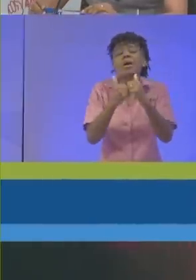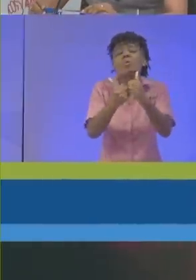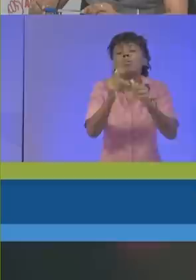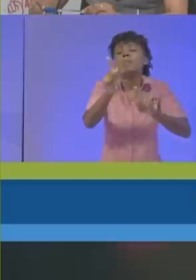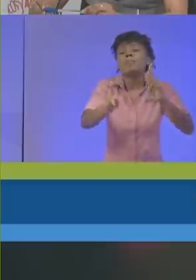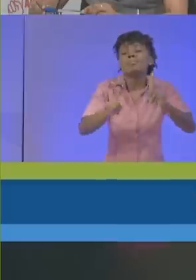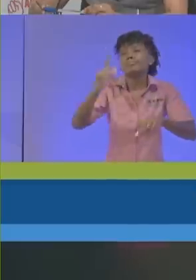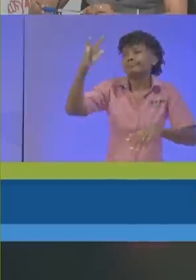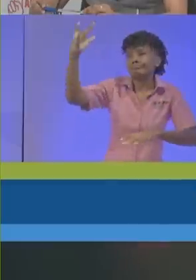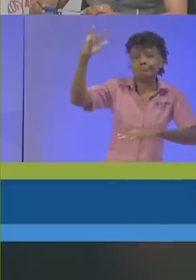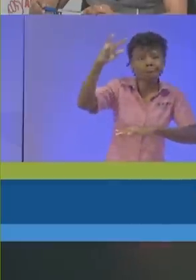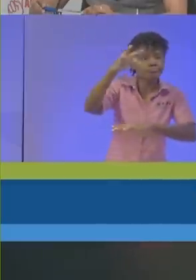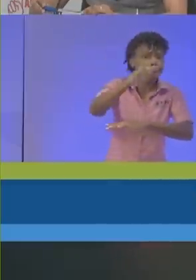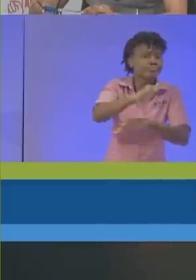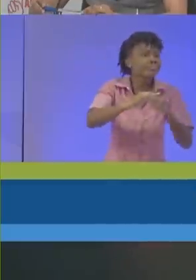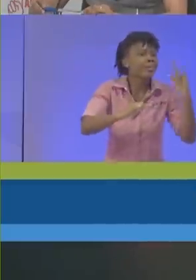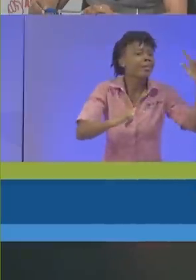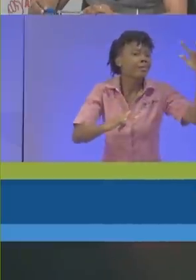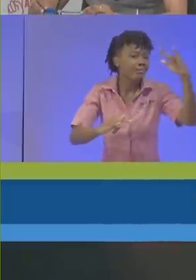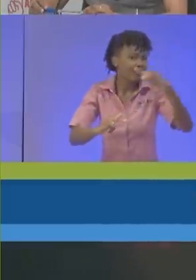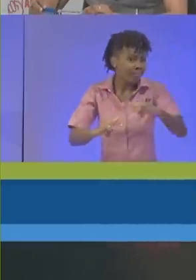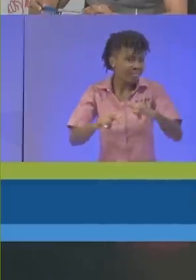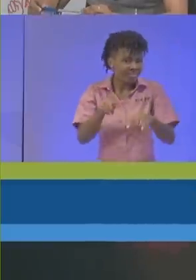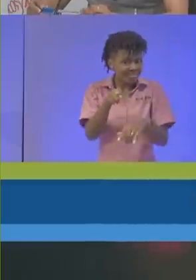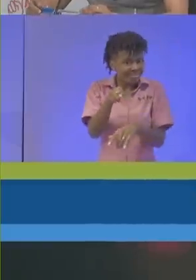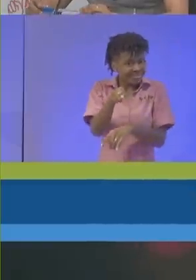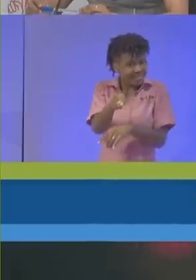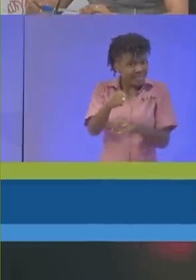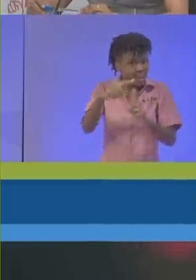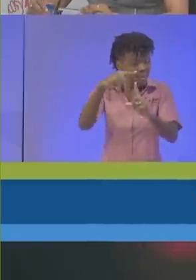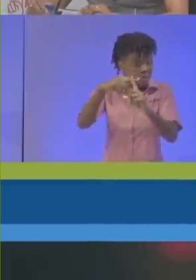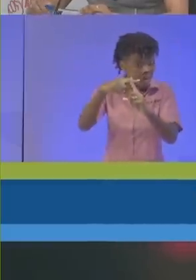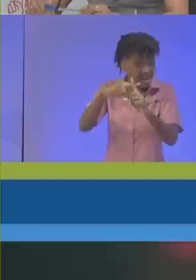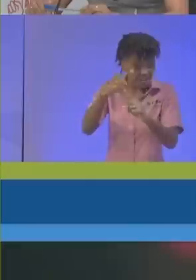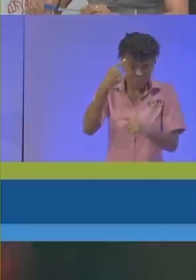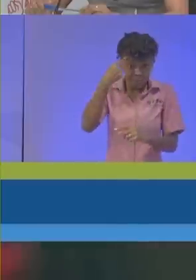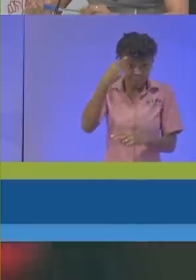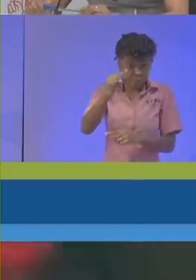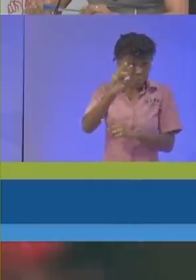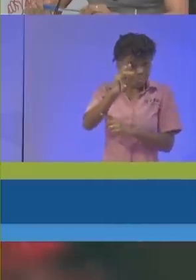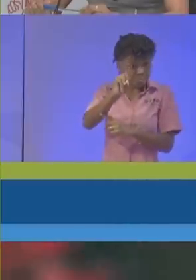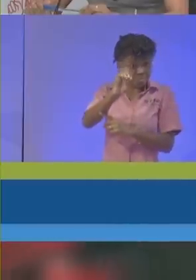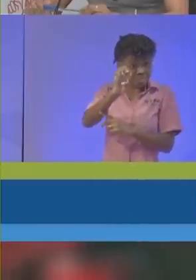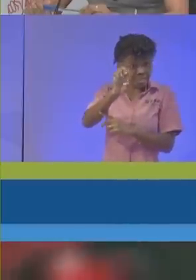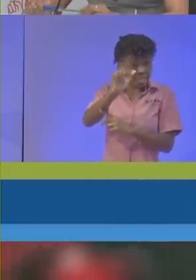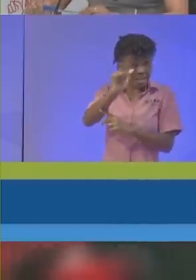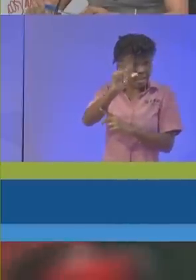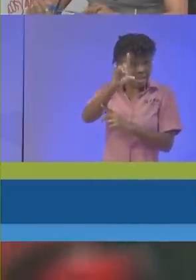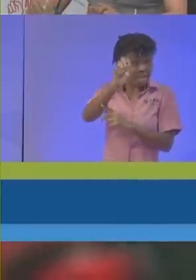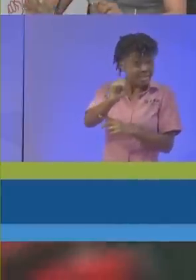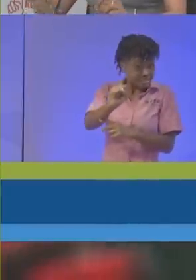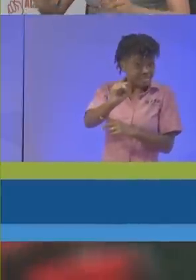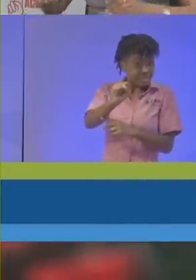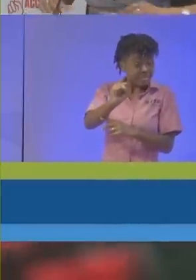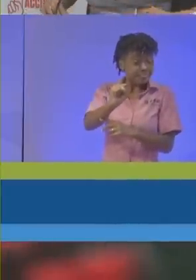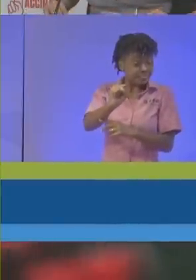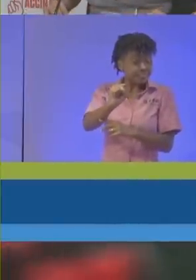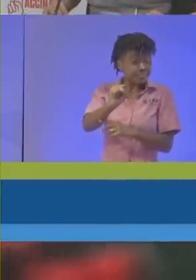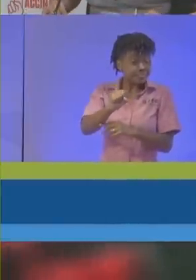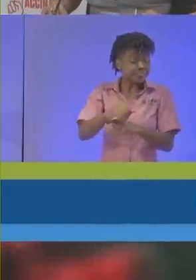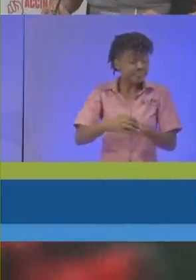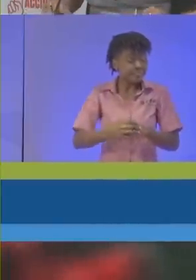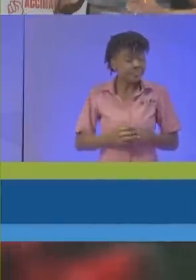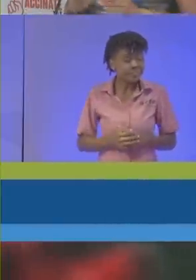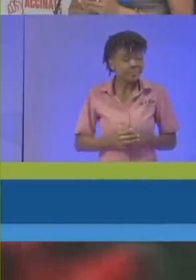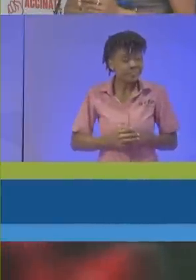infected persons traveling through other countries, infected travelers returning from other countries, and we are listing